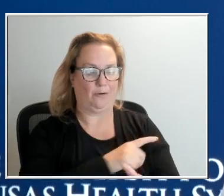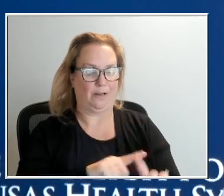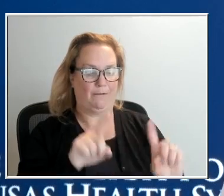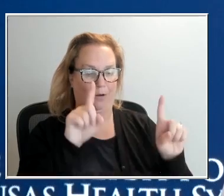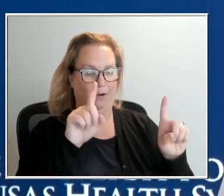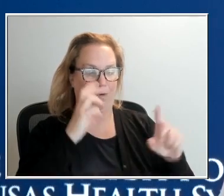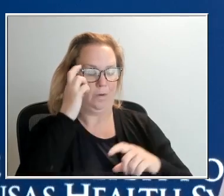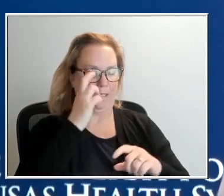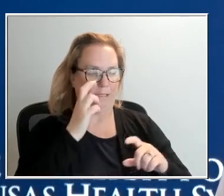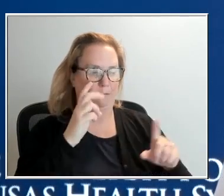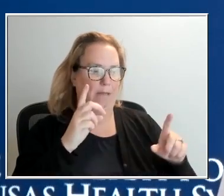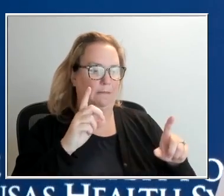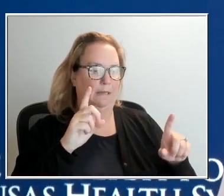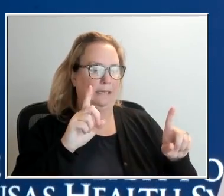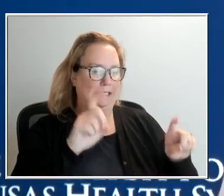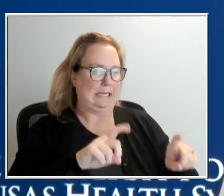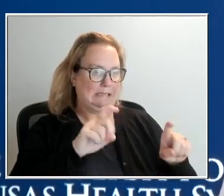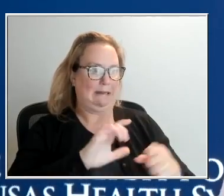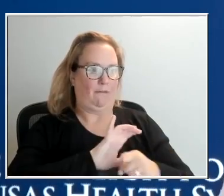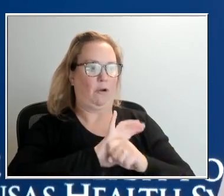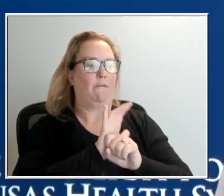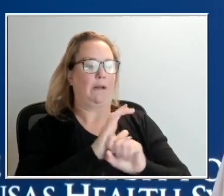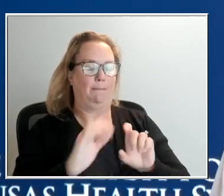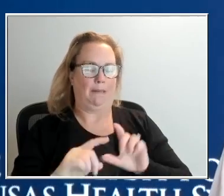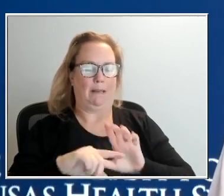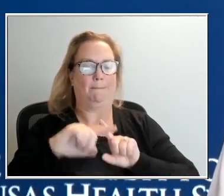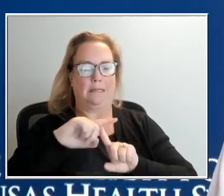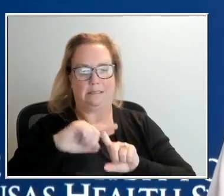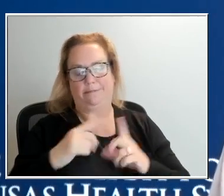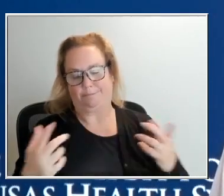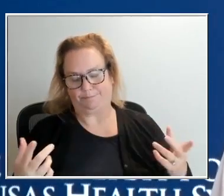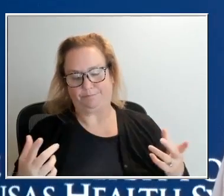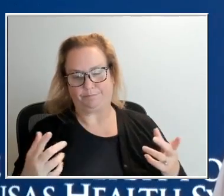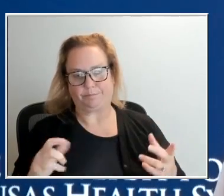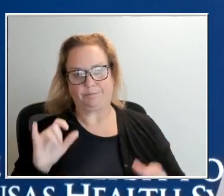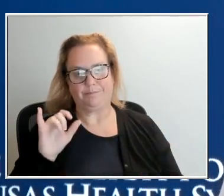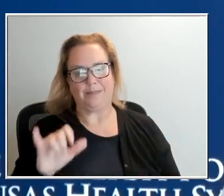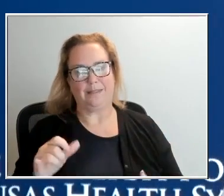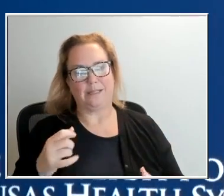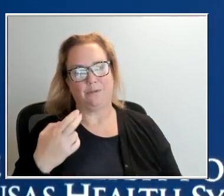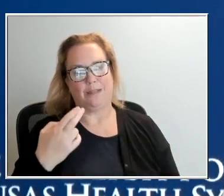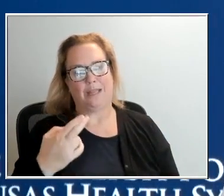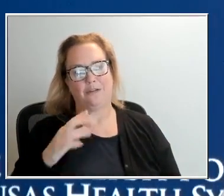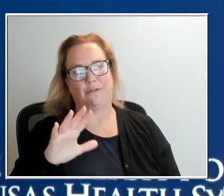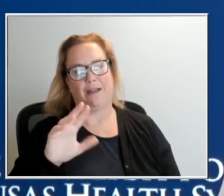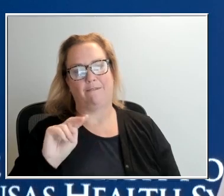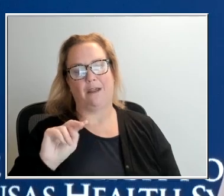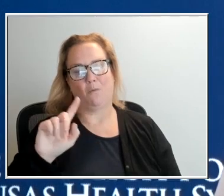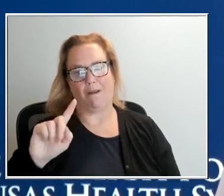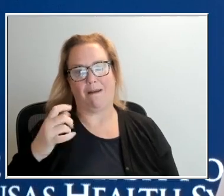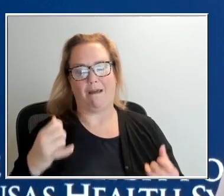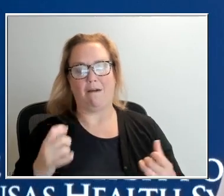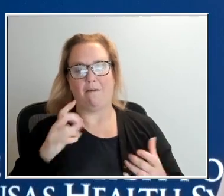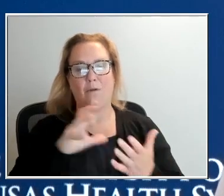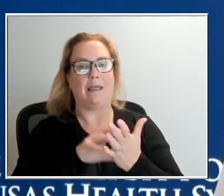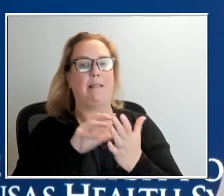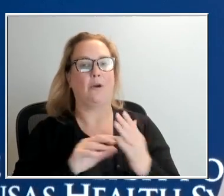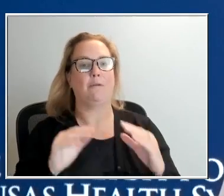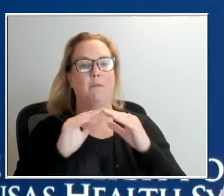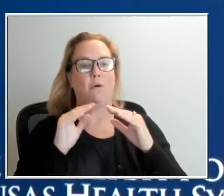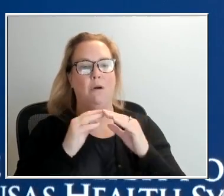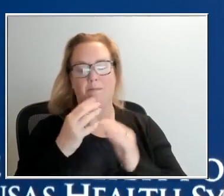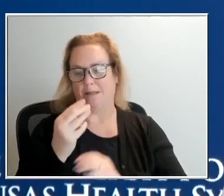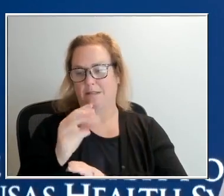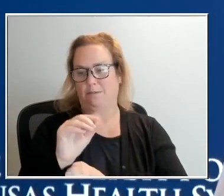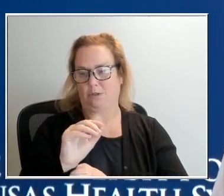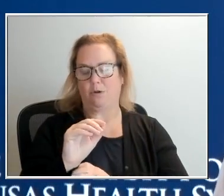a symptom and get tested and be positive. So that's where we're at with H5N1. Certainly, if we learn more about this Missouri